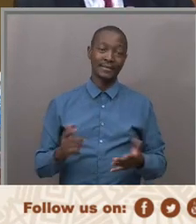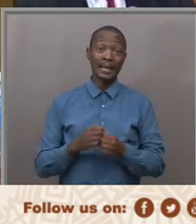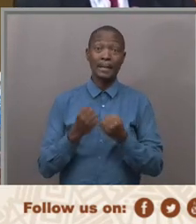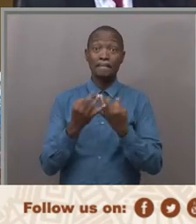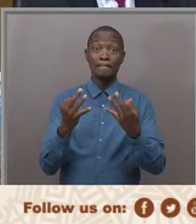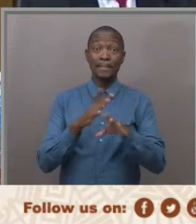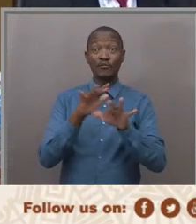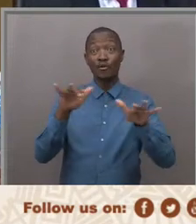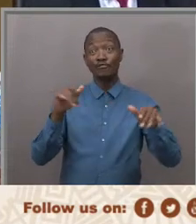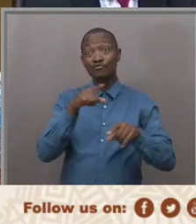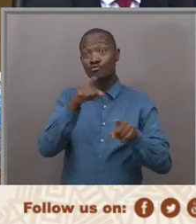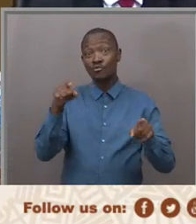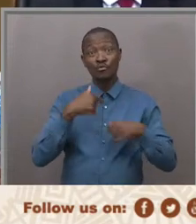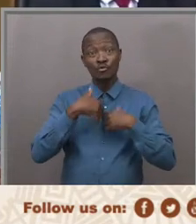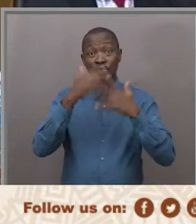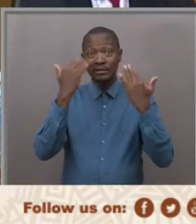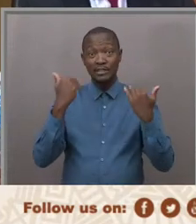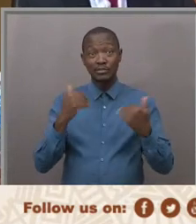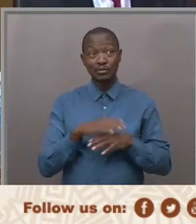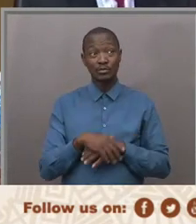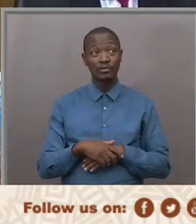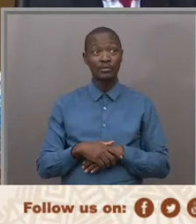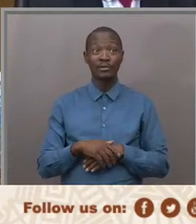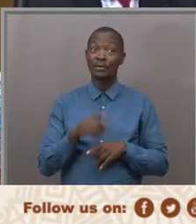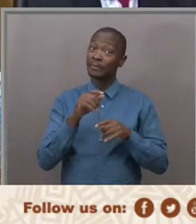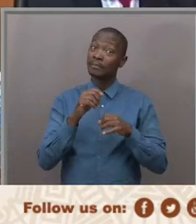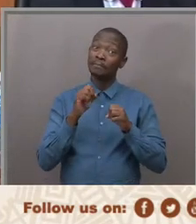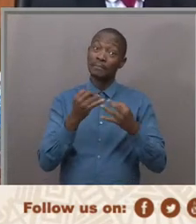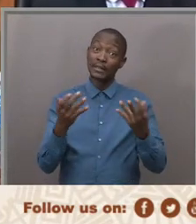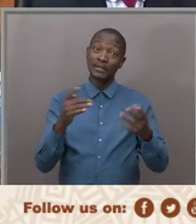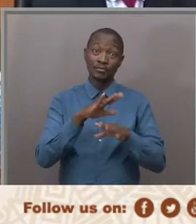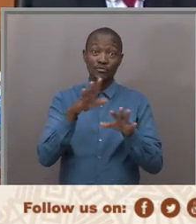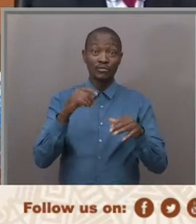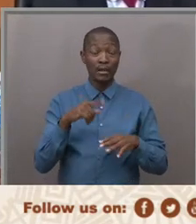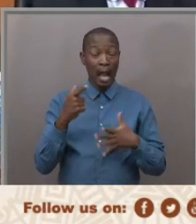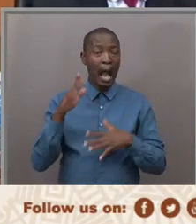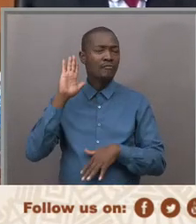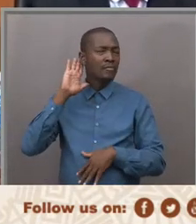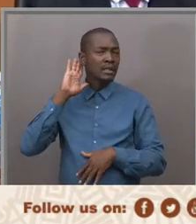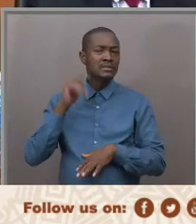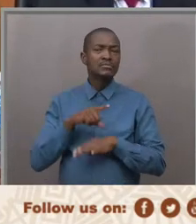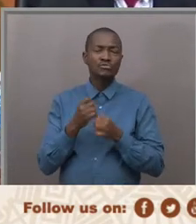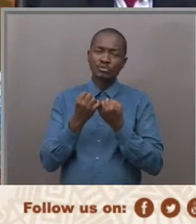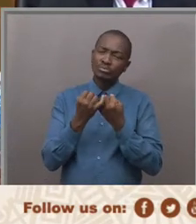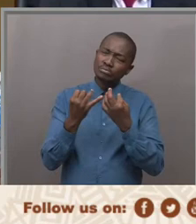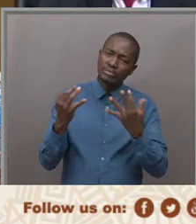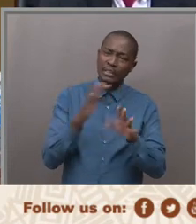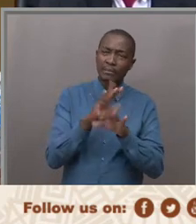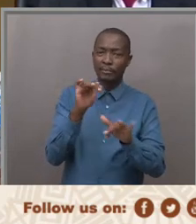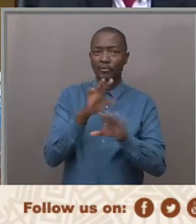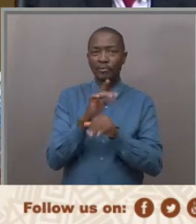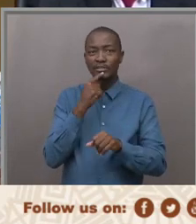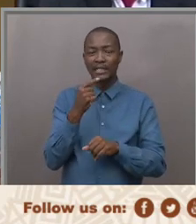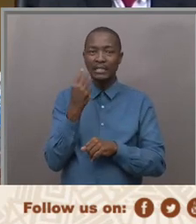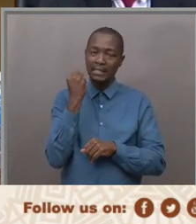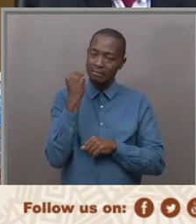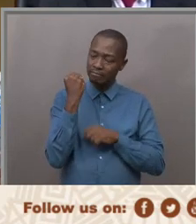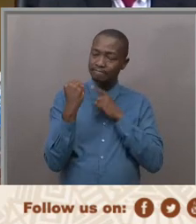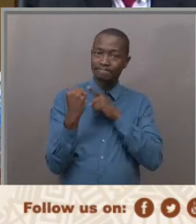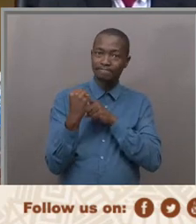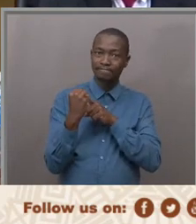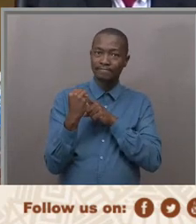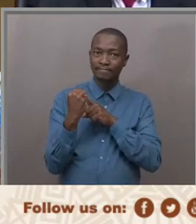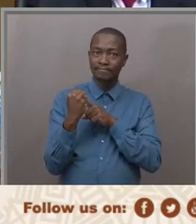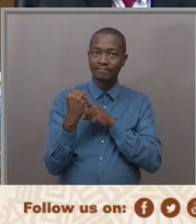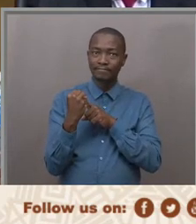not know, Honorable Makashule, many of you would not know, I've listened to many people who say that cannabis cures, has